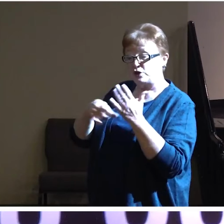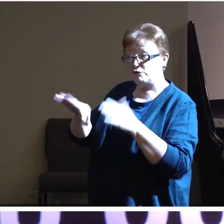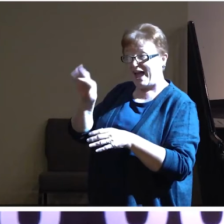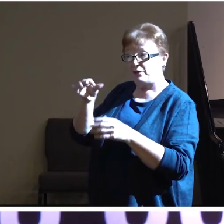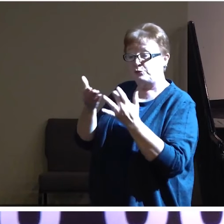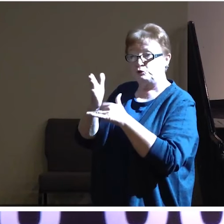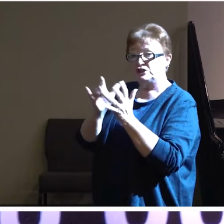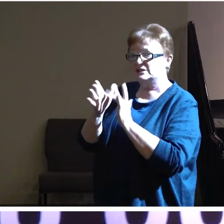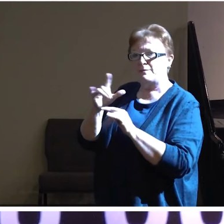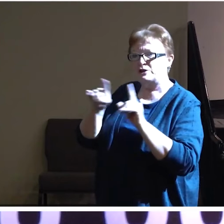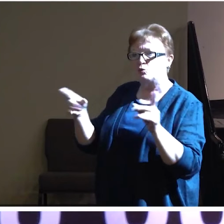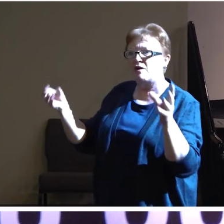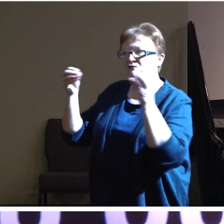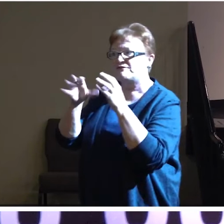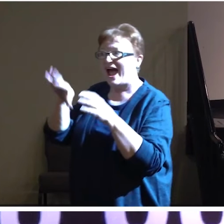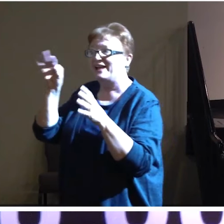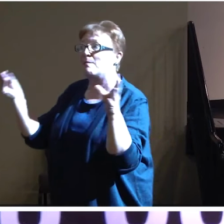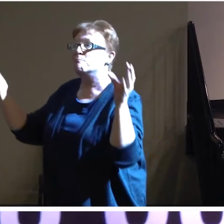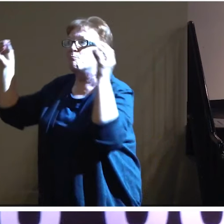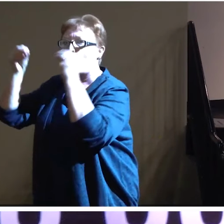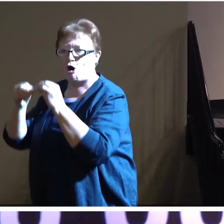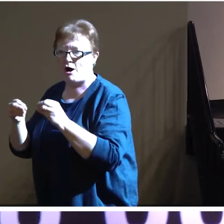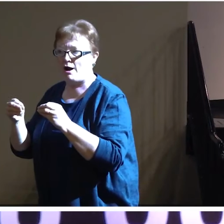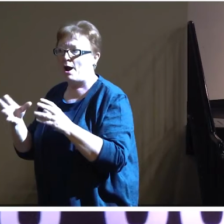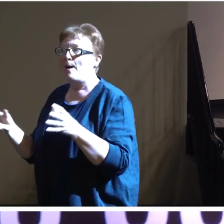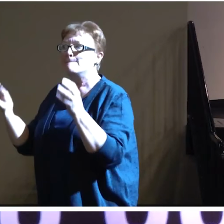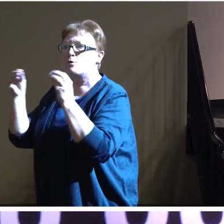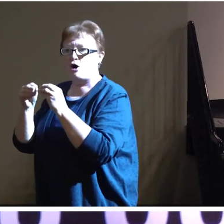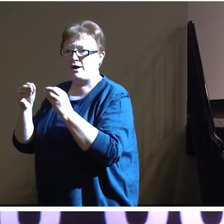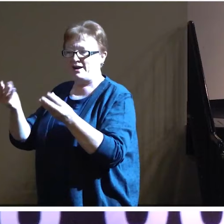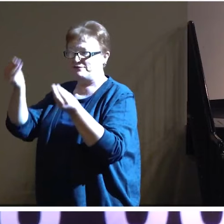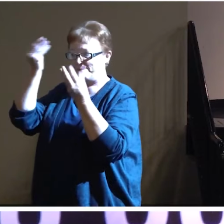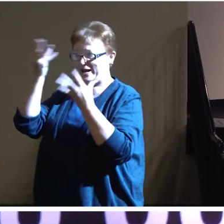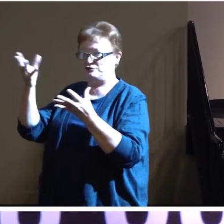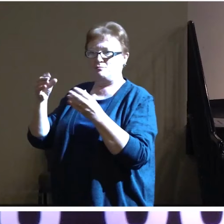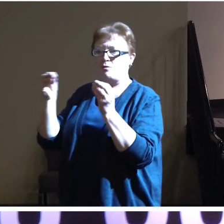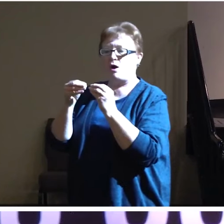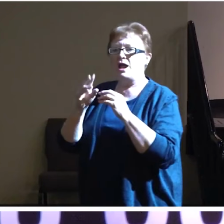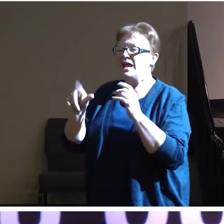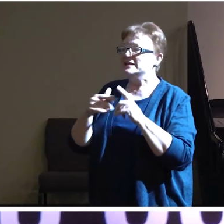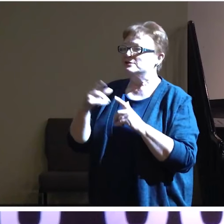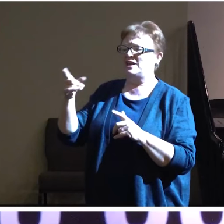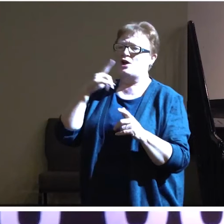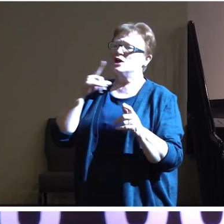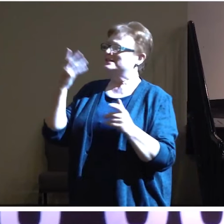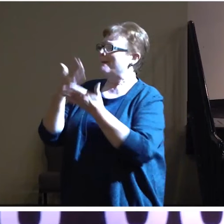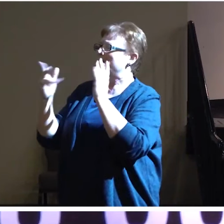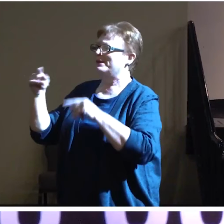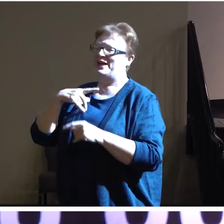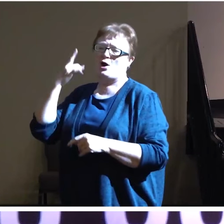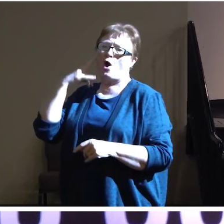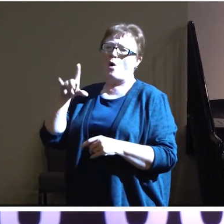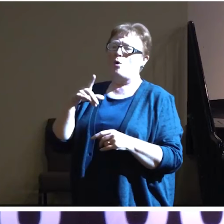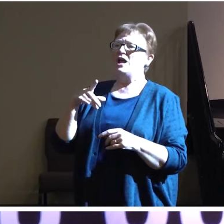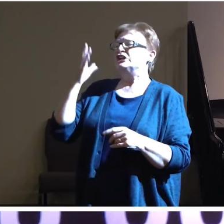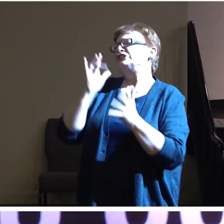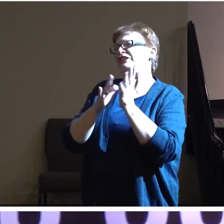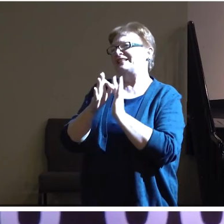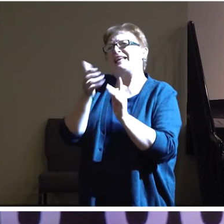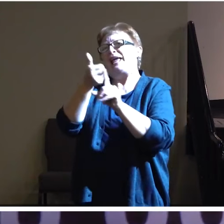Christ looking for a friend or looking for some good moral teaching. You know, he's a great moral teacher. So let's go